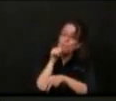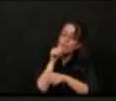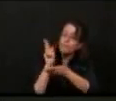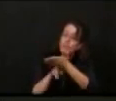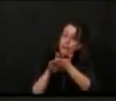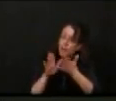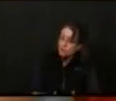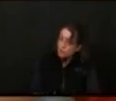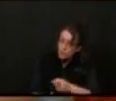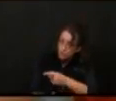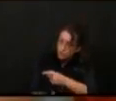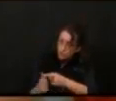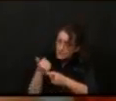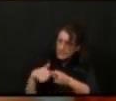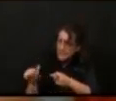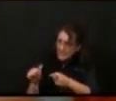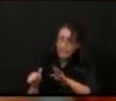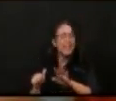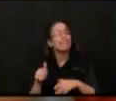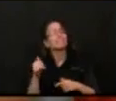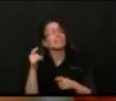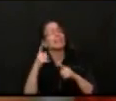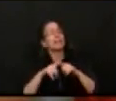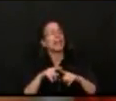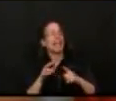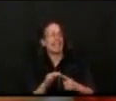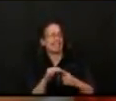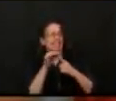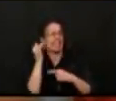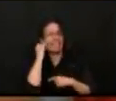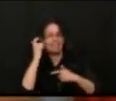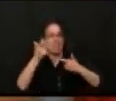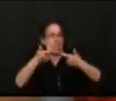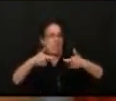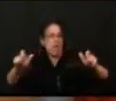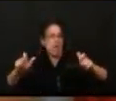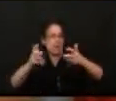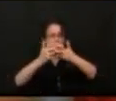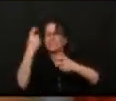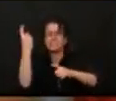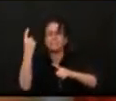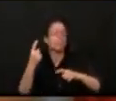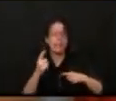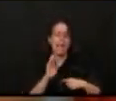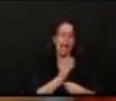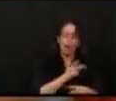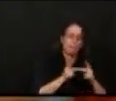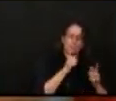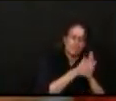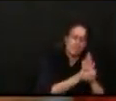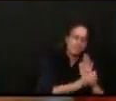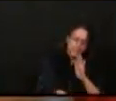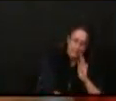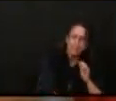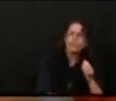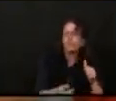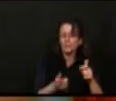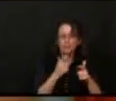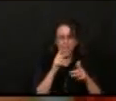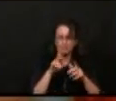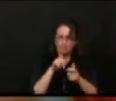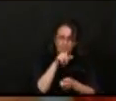If there's something complicated or something very large scale that we don't have the facilities for or the in-depth technical